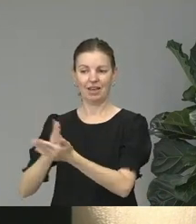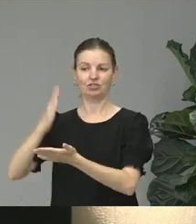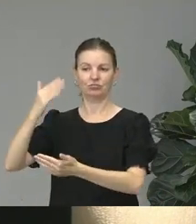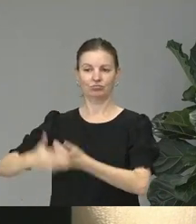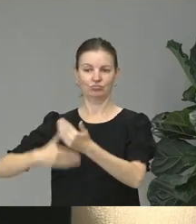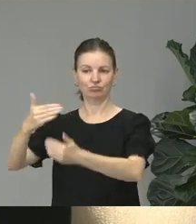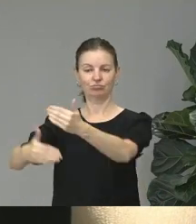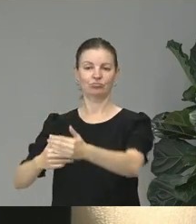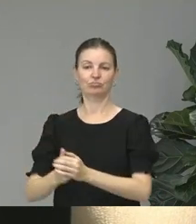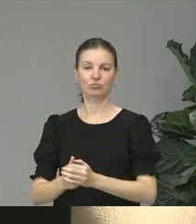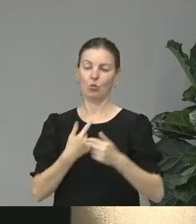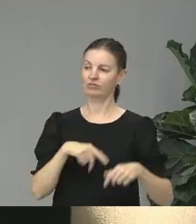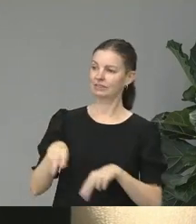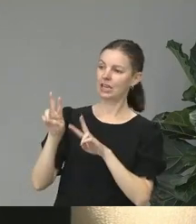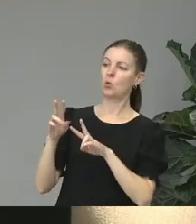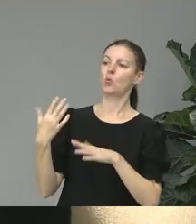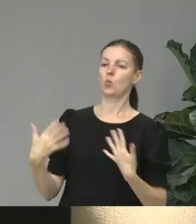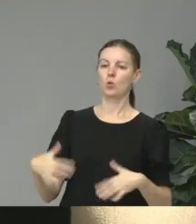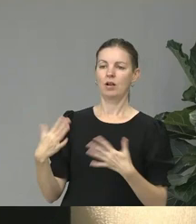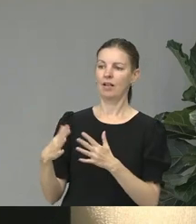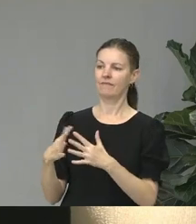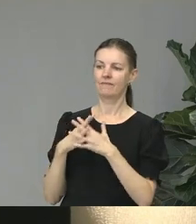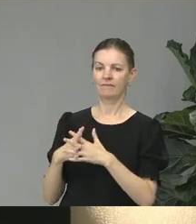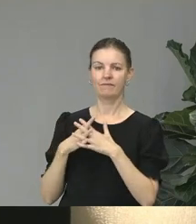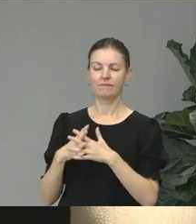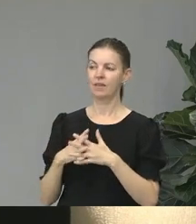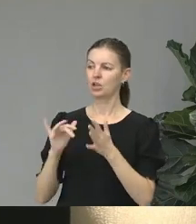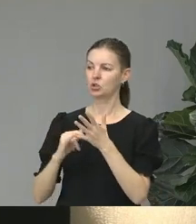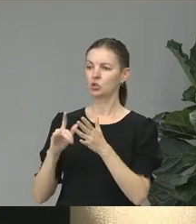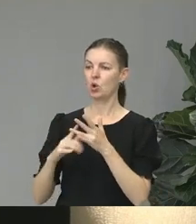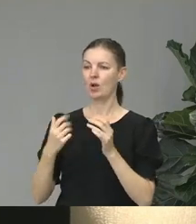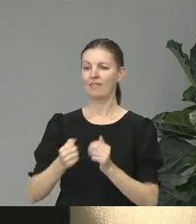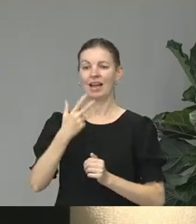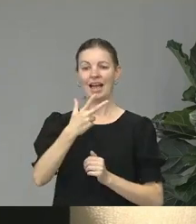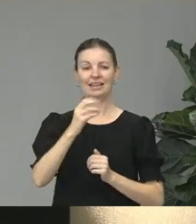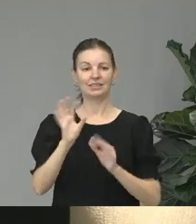we now have more than 80 organisations who have signed on to the campaign